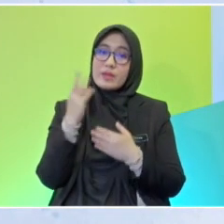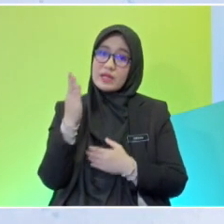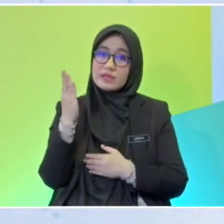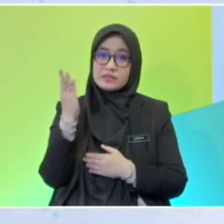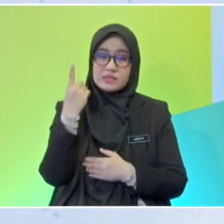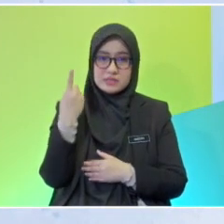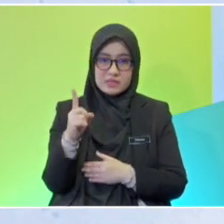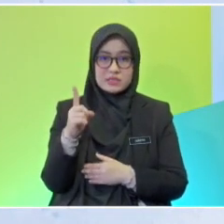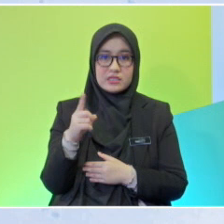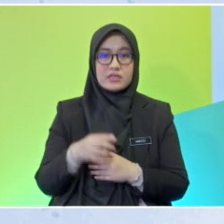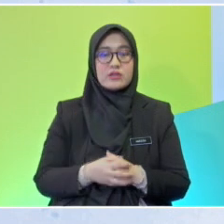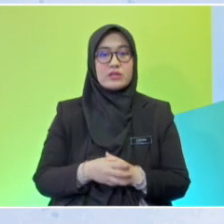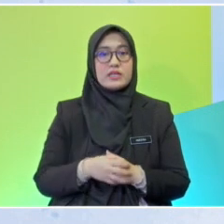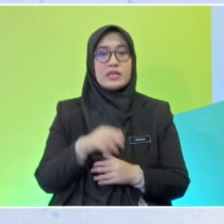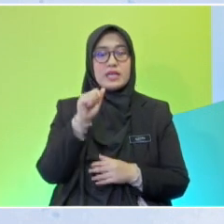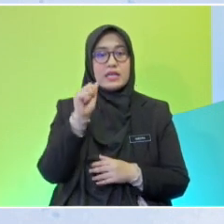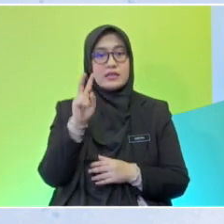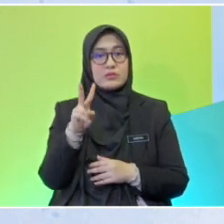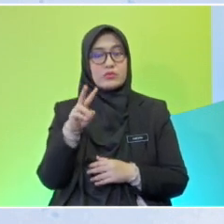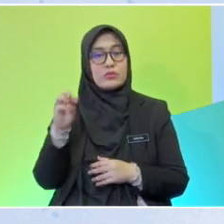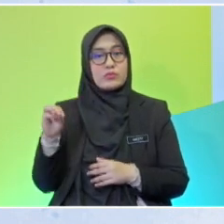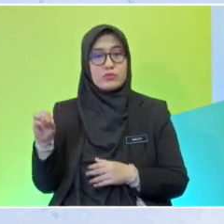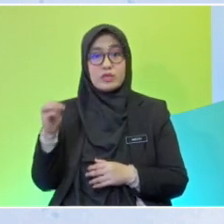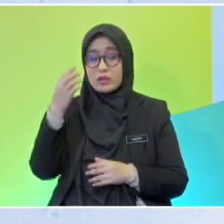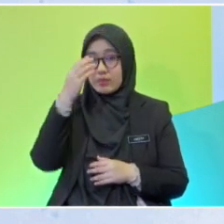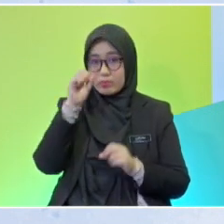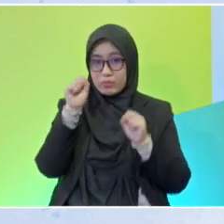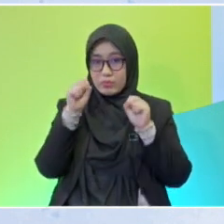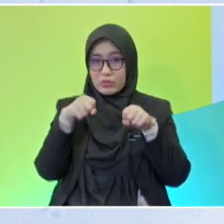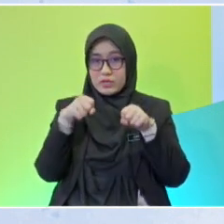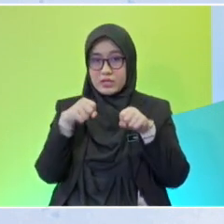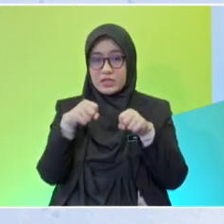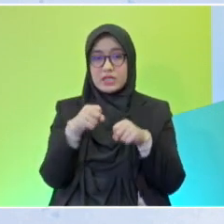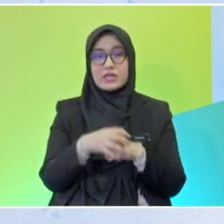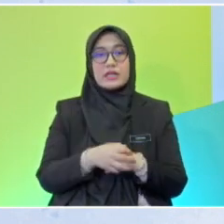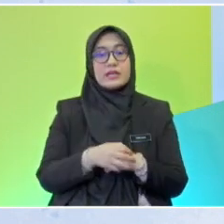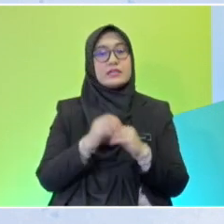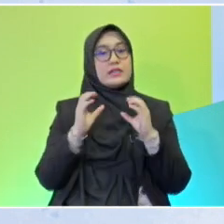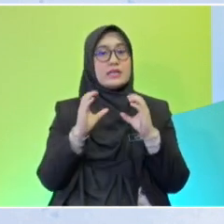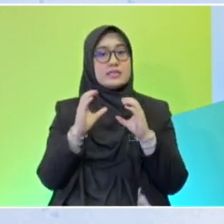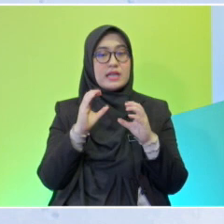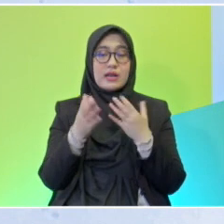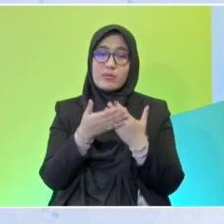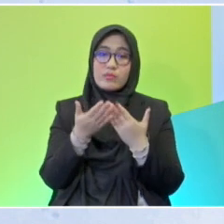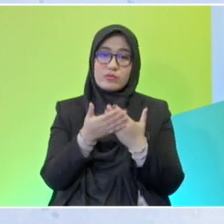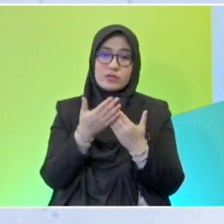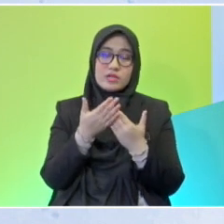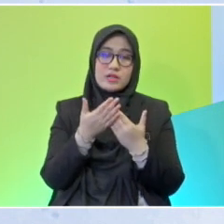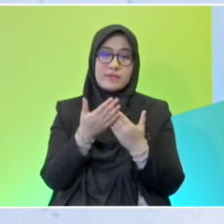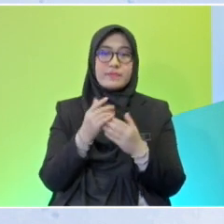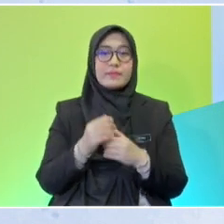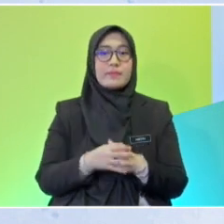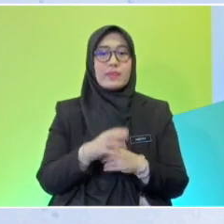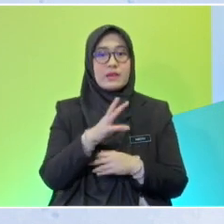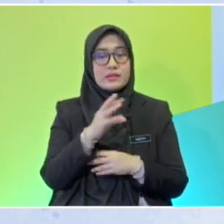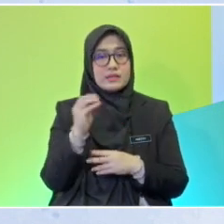to understand and use frequently used expressions in their conversations, simple